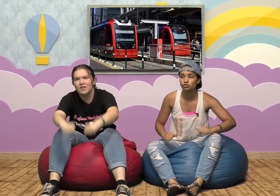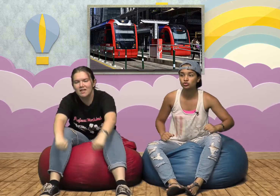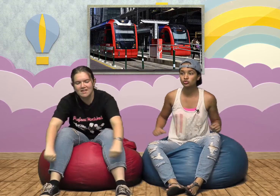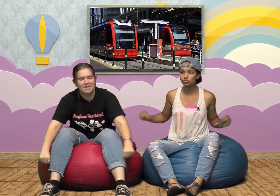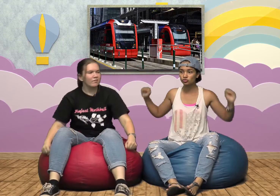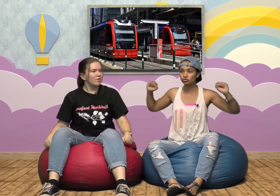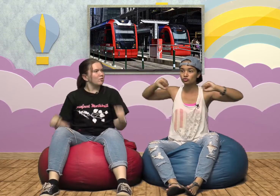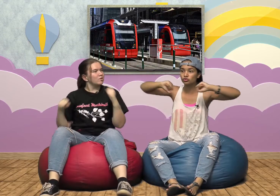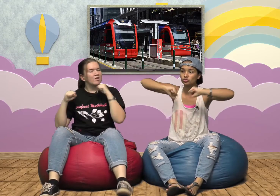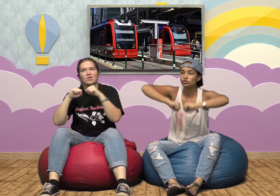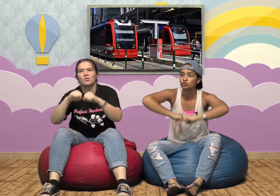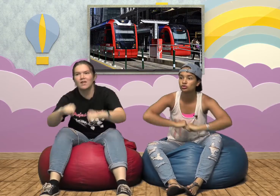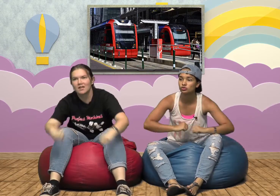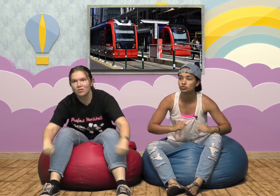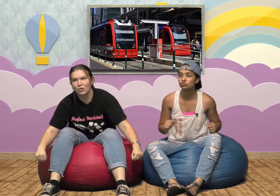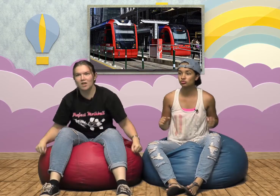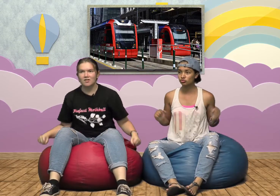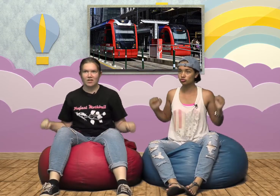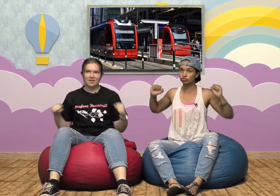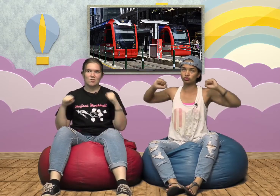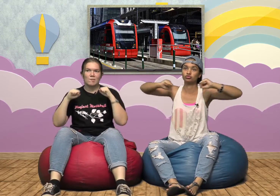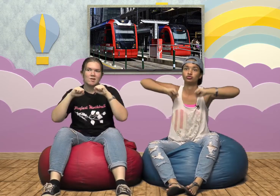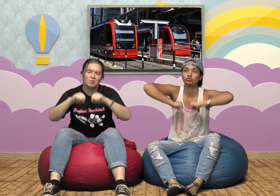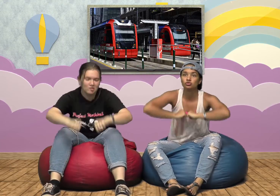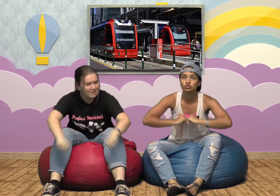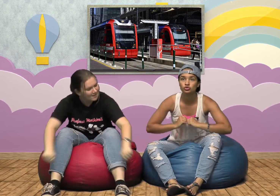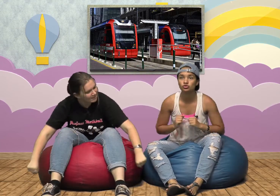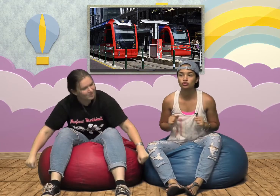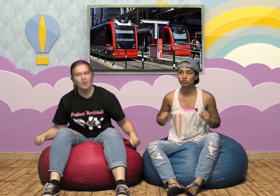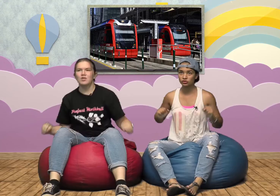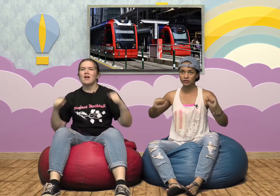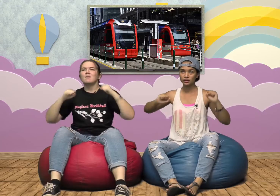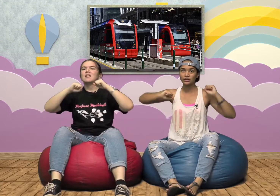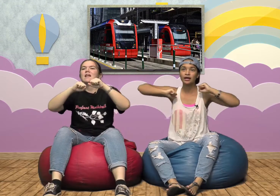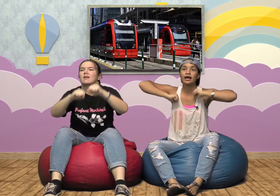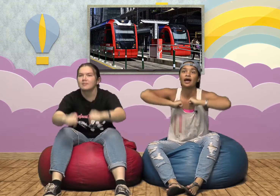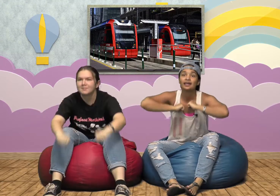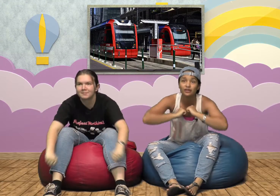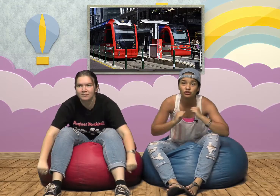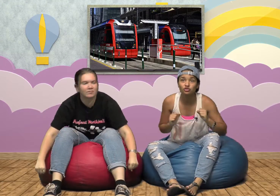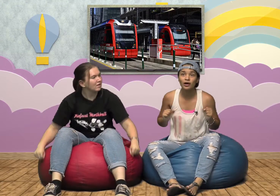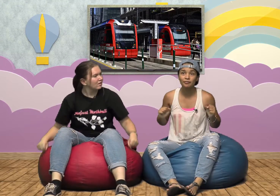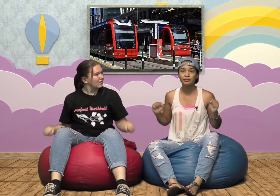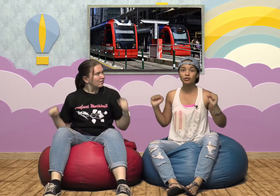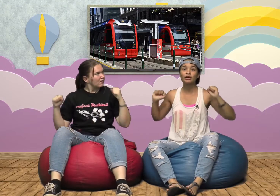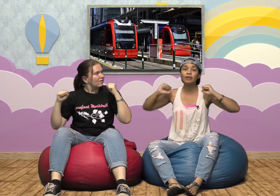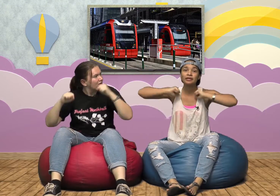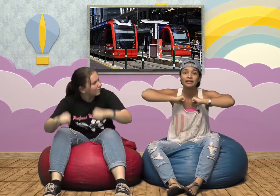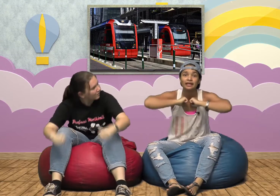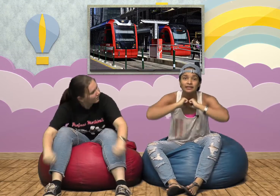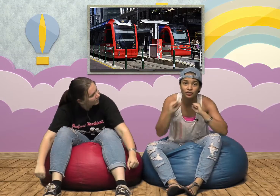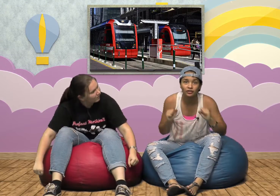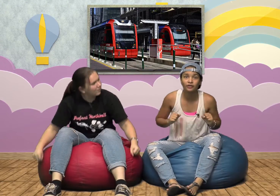And if you feel unsafe in the water and you feel like you can't really swim anymore, there's no shame in getting out. And don't swim